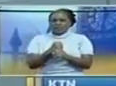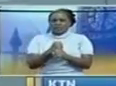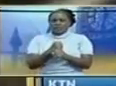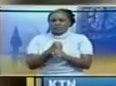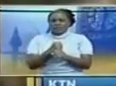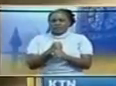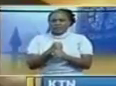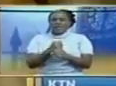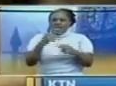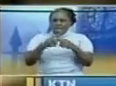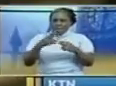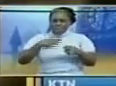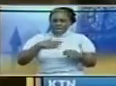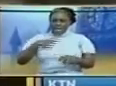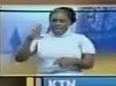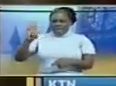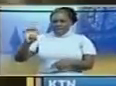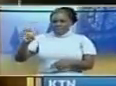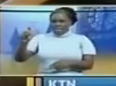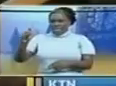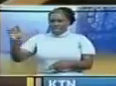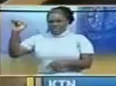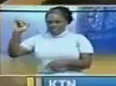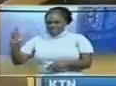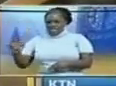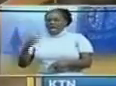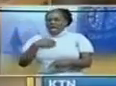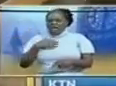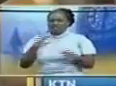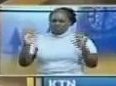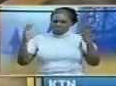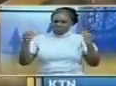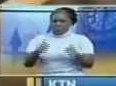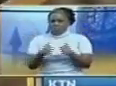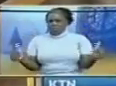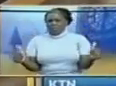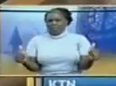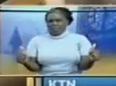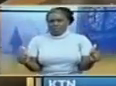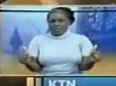come to be. My name is Betty Kello. Do have yourself a lovely festive season.